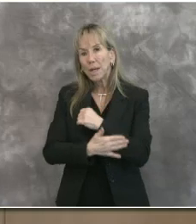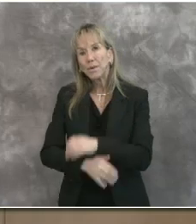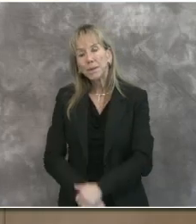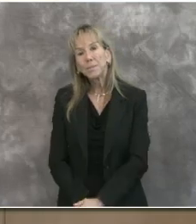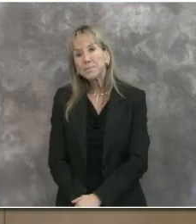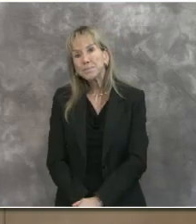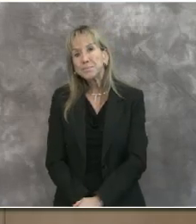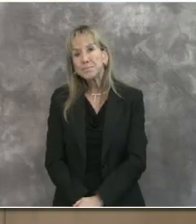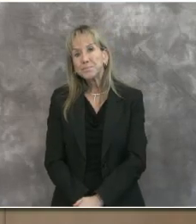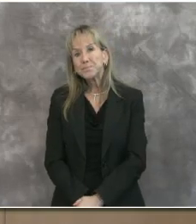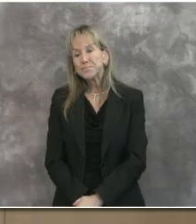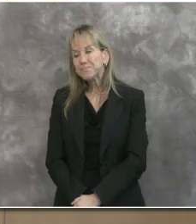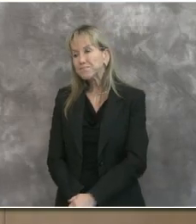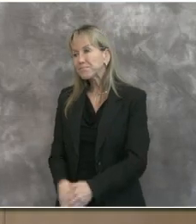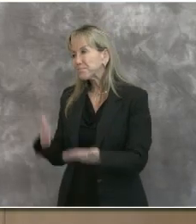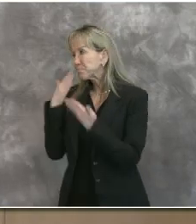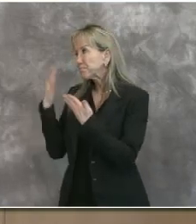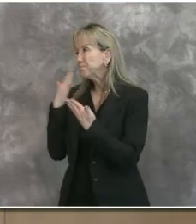McDonald.